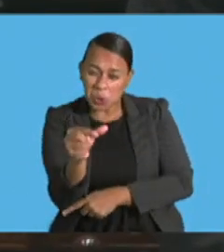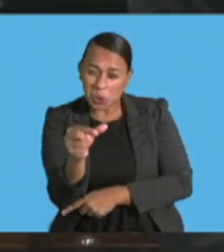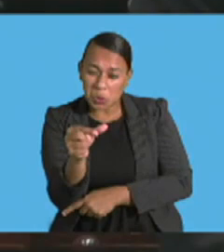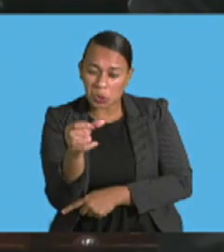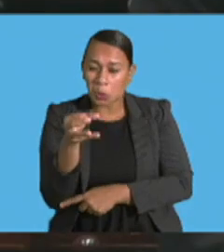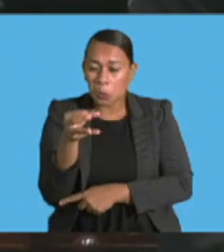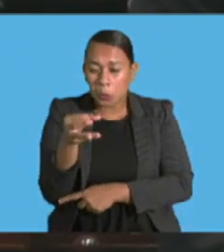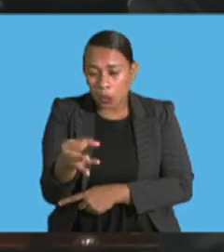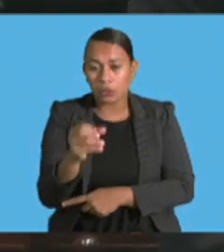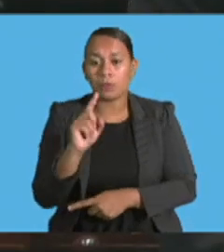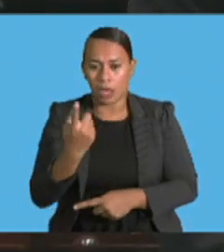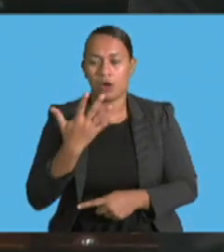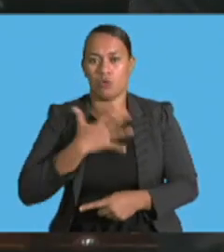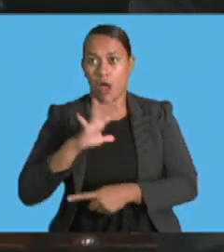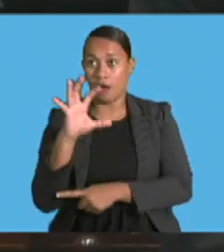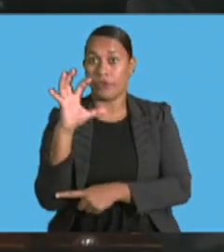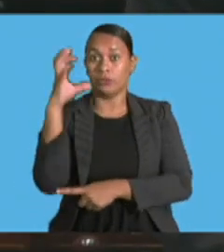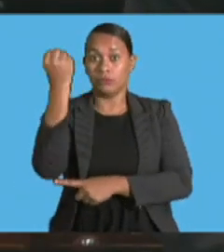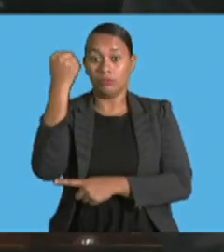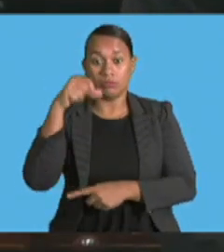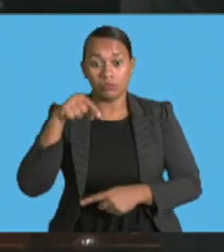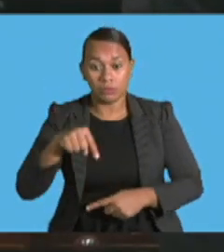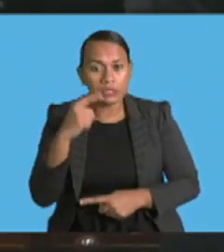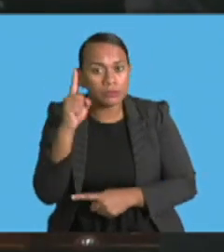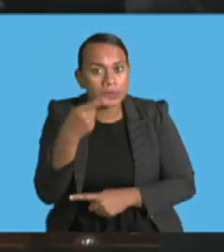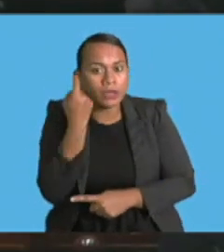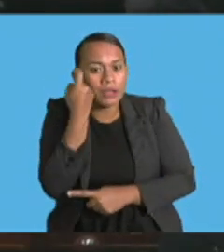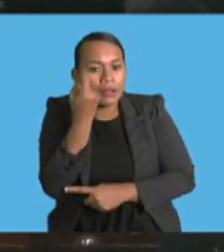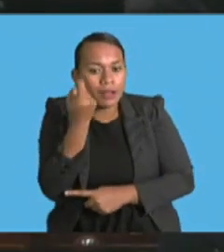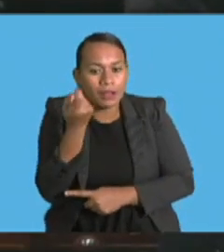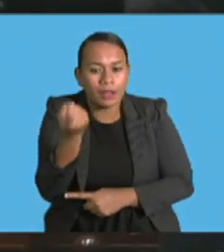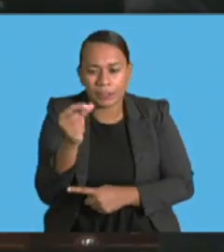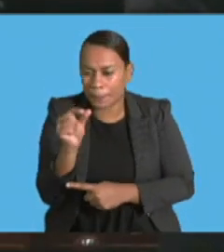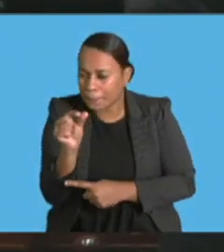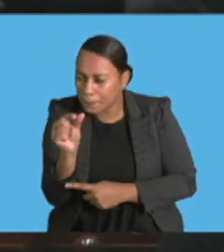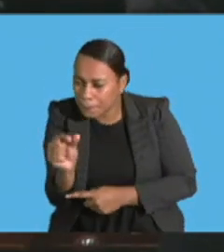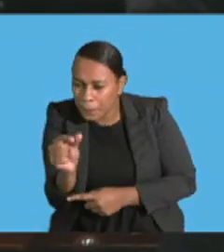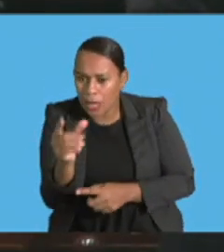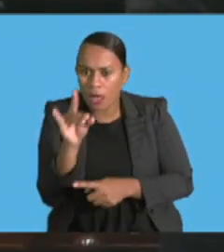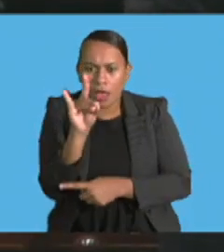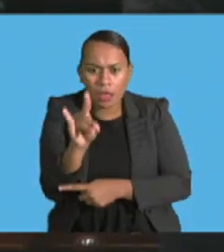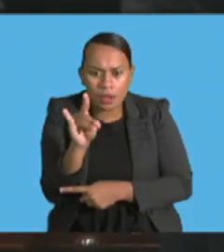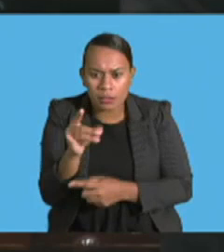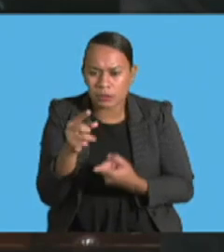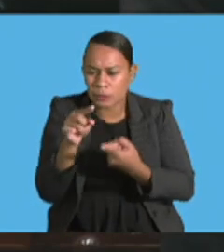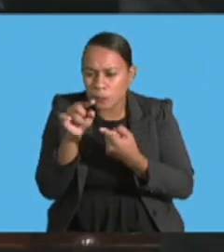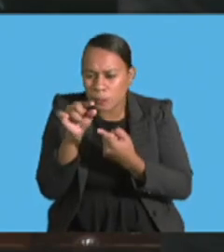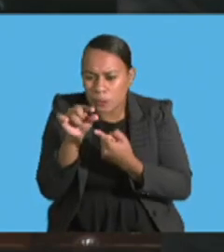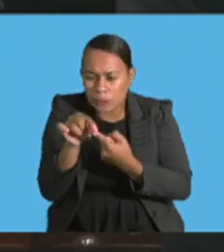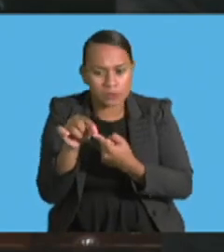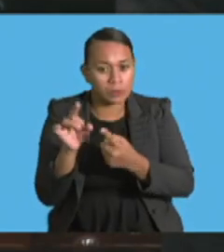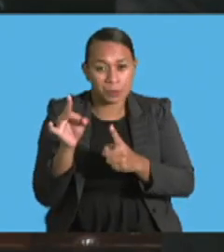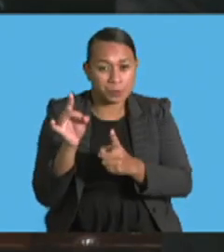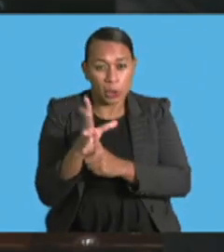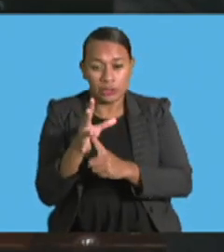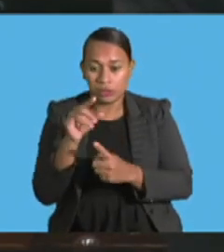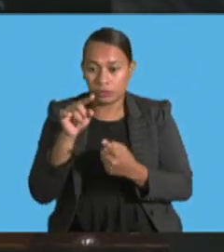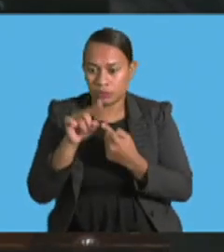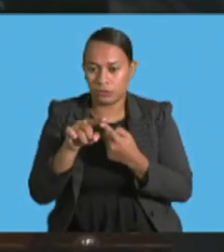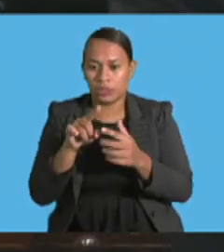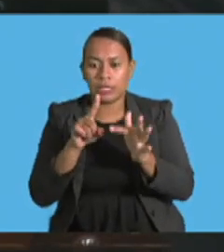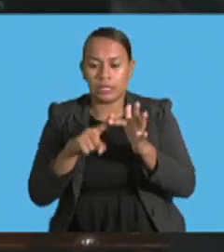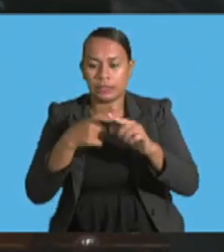protect species from extinction by regulating trade in wildlife species of national global significance, making sure that species